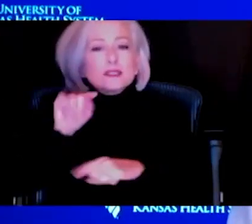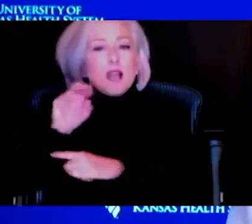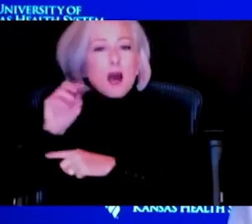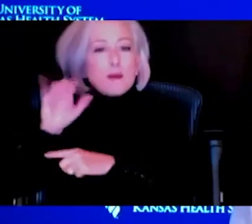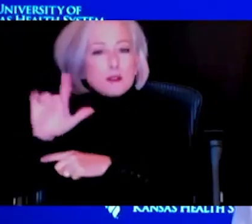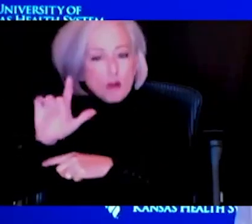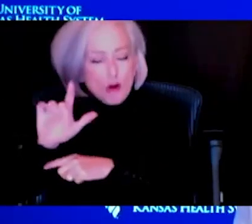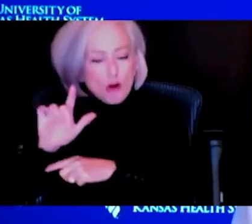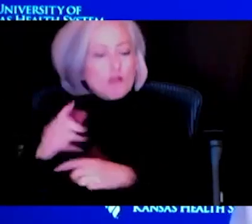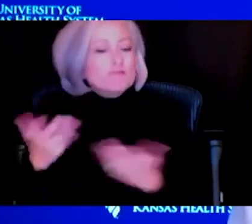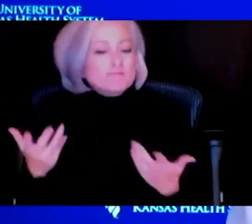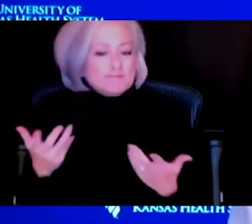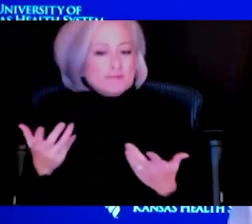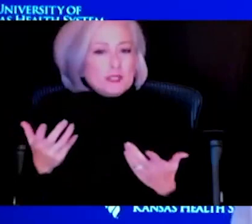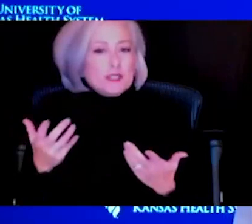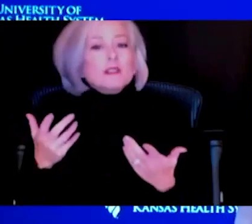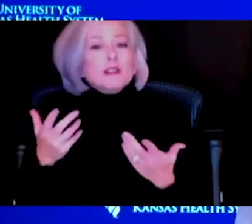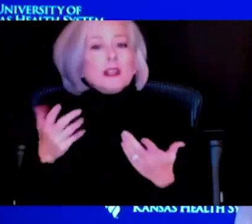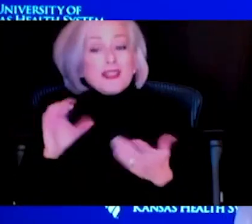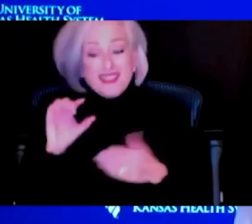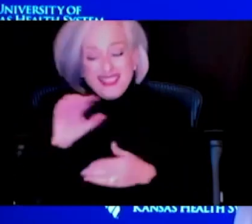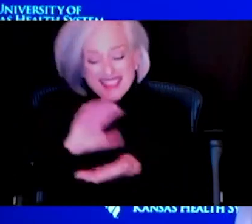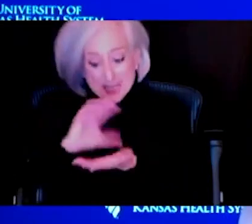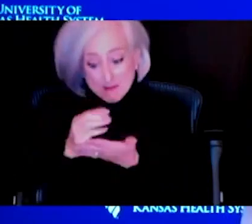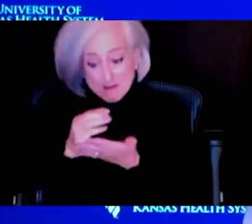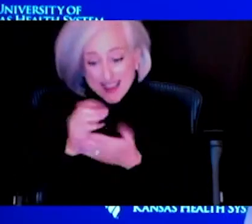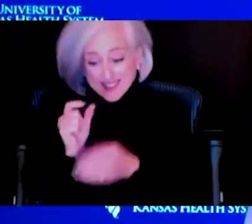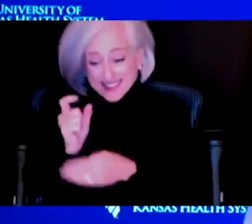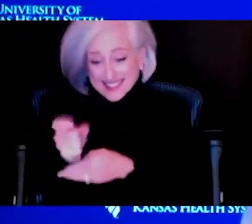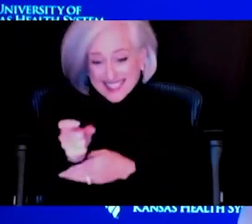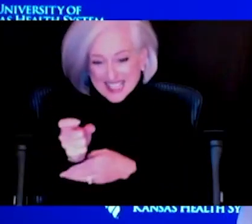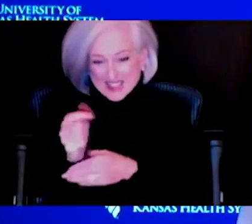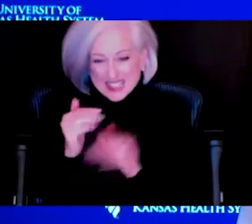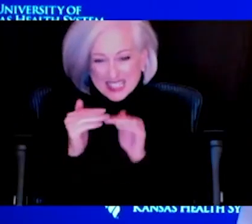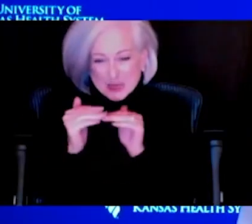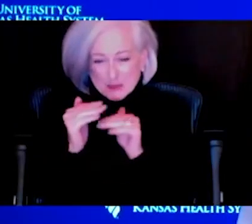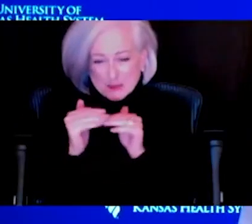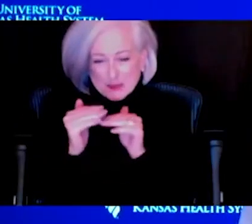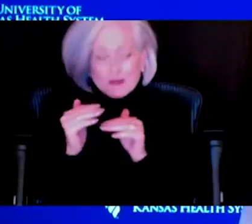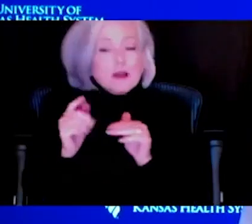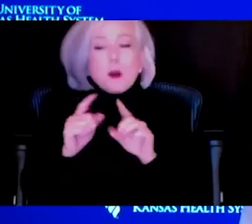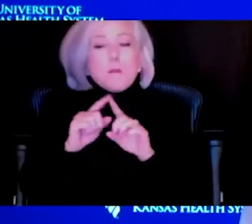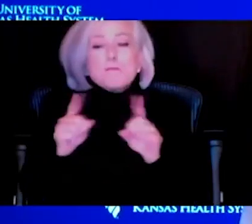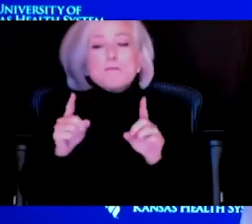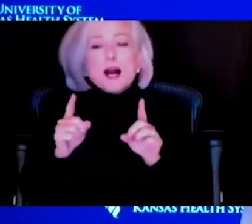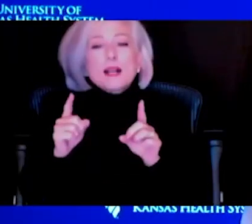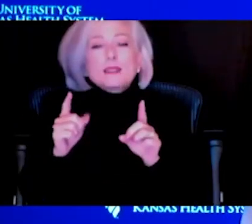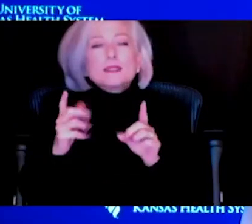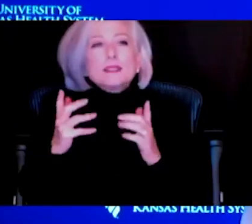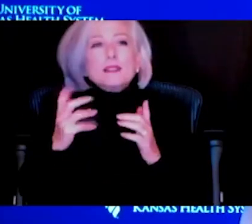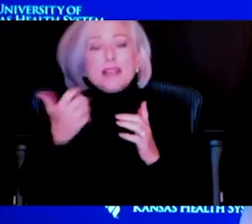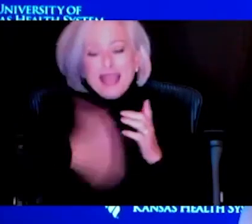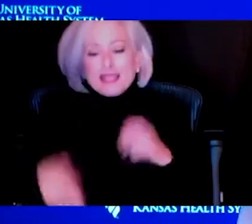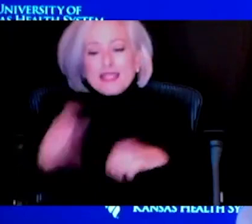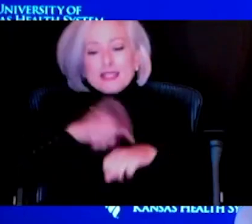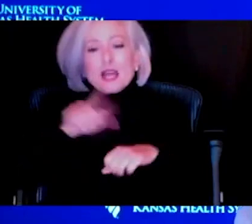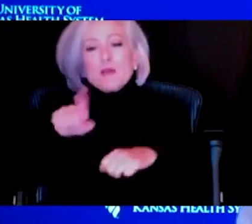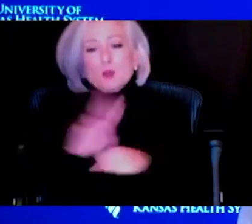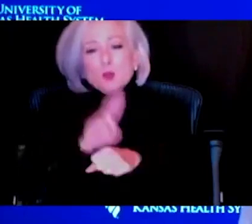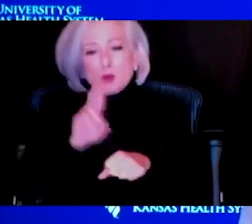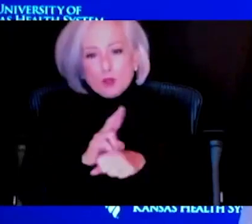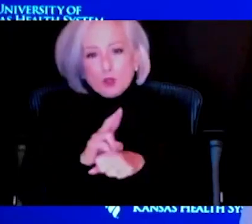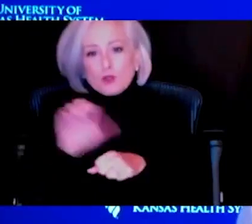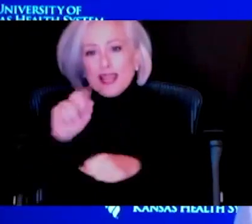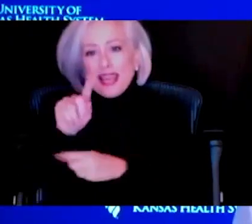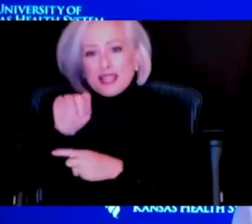high, it usually overcomes those barriers. But anytime you are taking antibiotics for a period of time, it's not